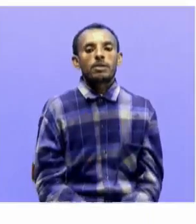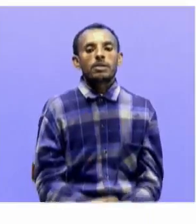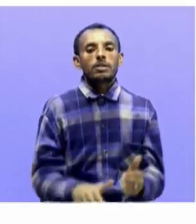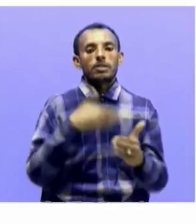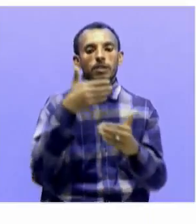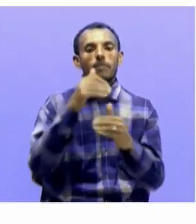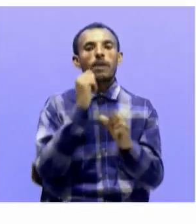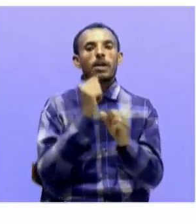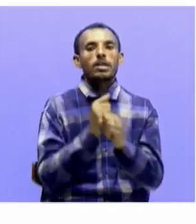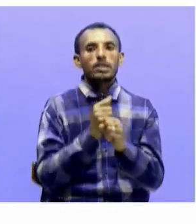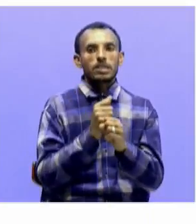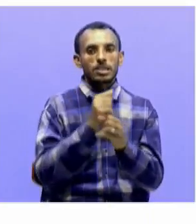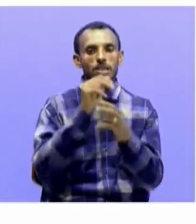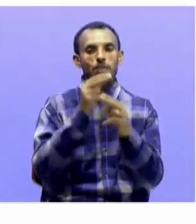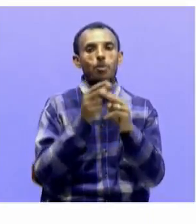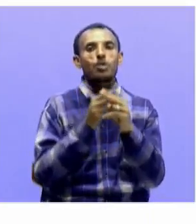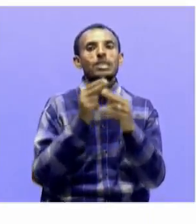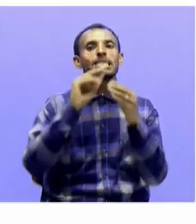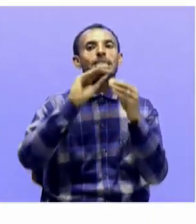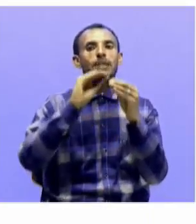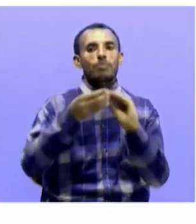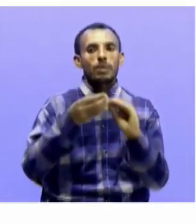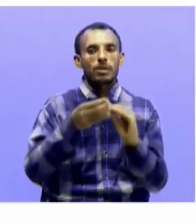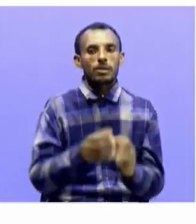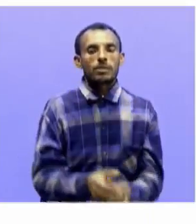Find the smallest number.